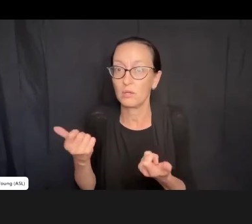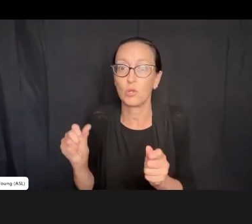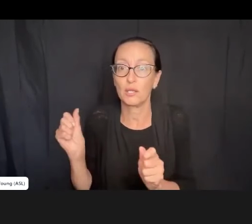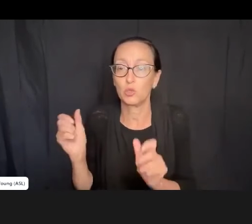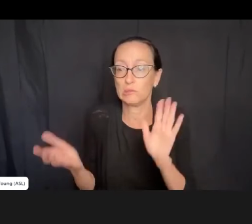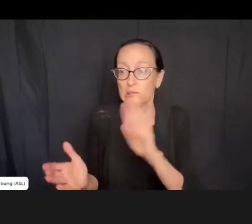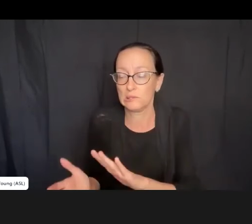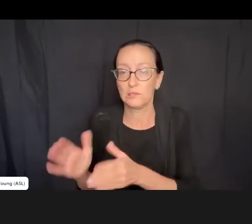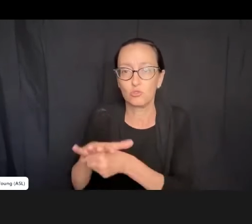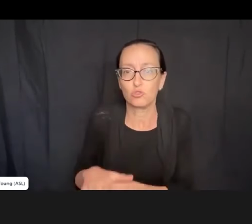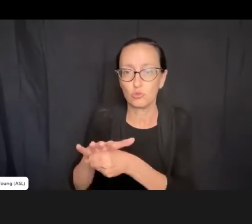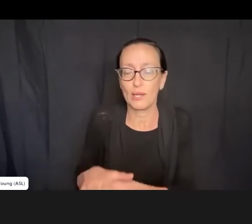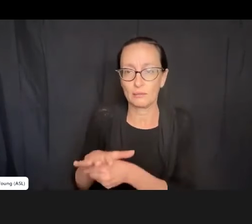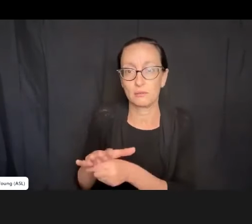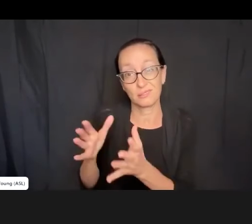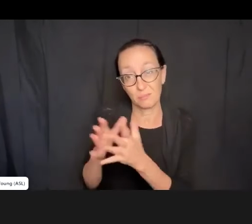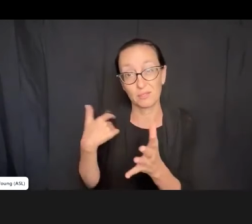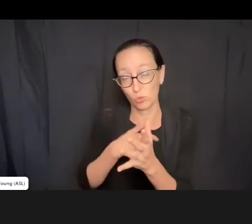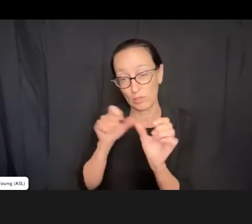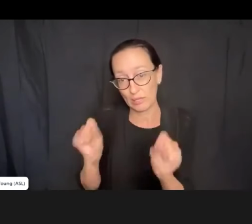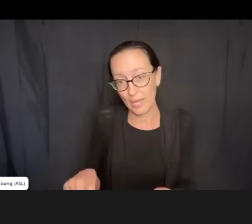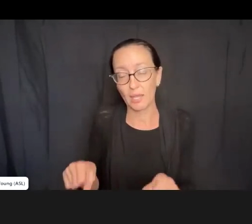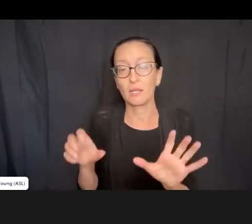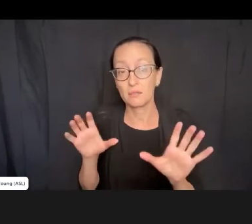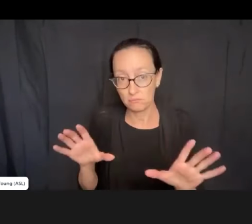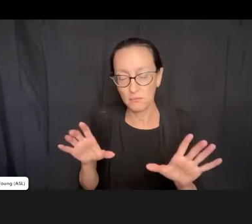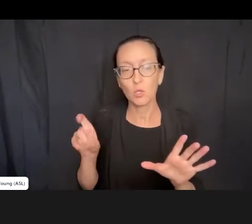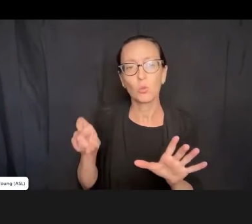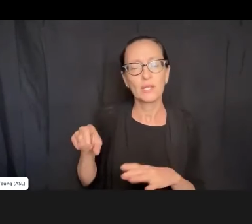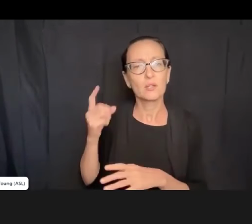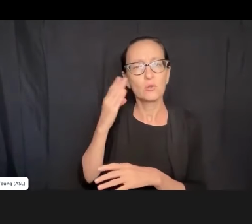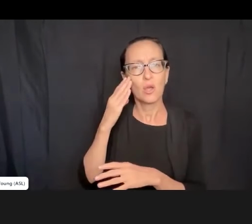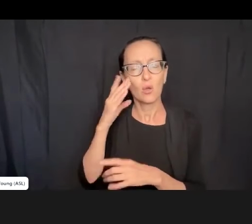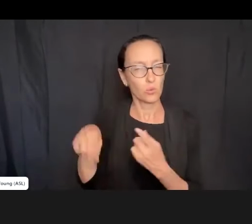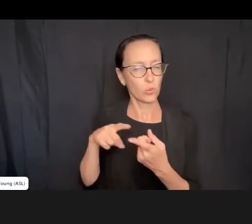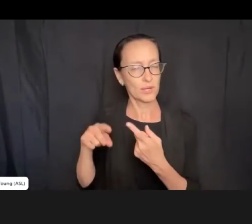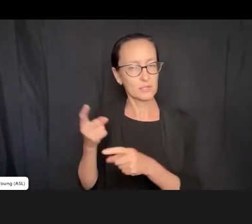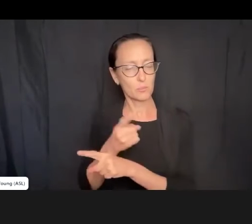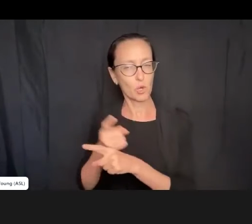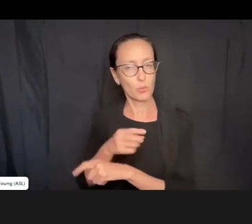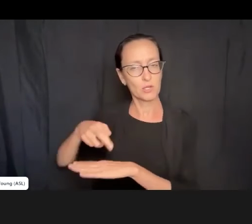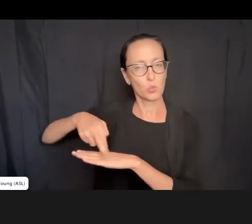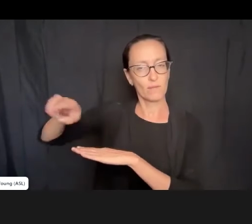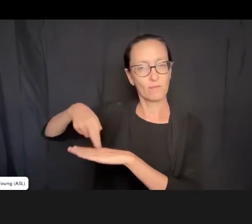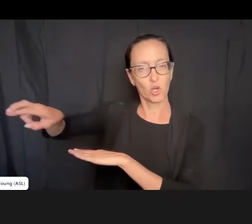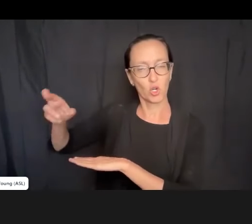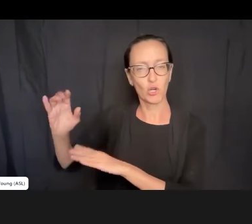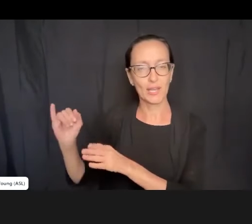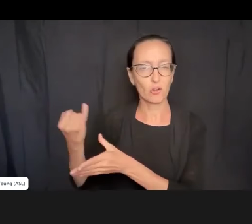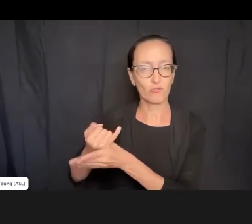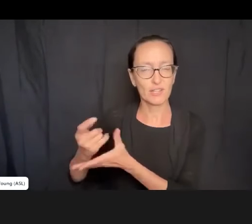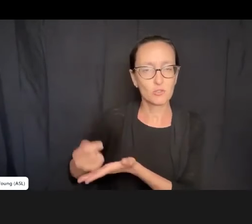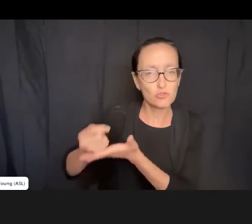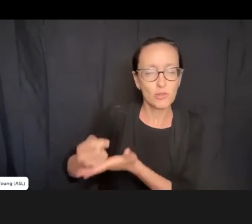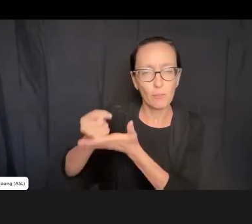we also need to know when is it appropriate to be referring out to some of those interventions and supports that Dr. Reingold